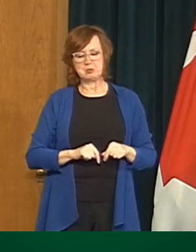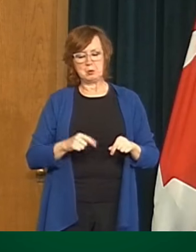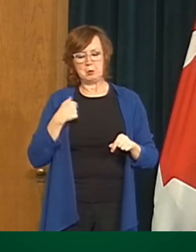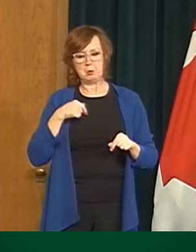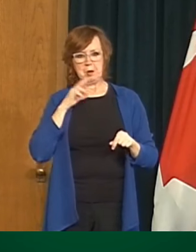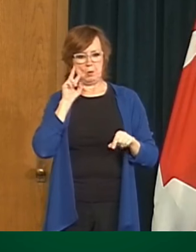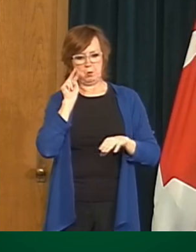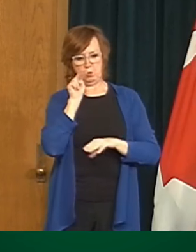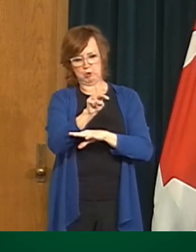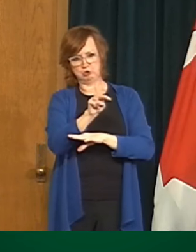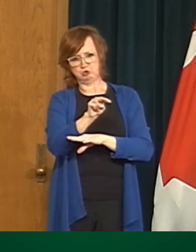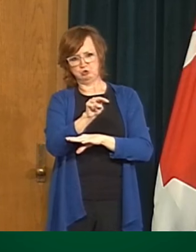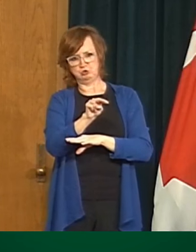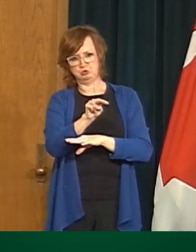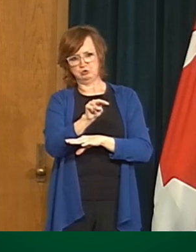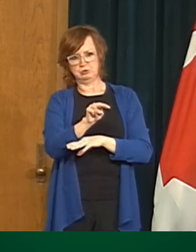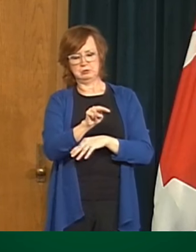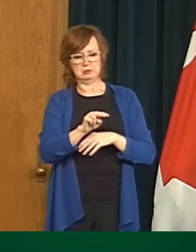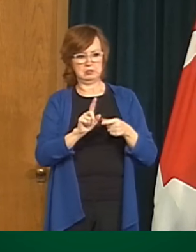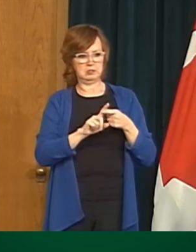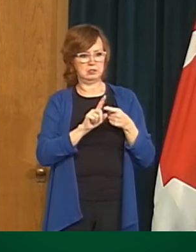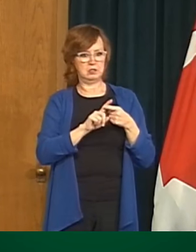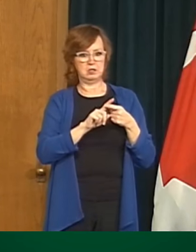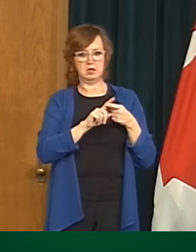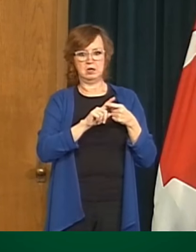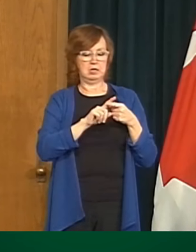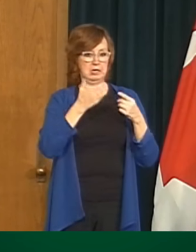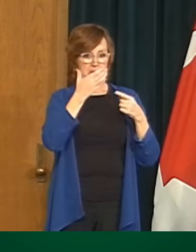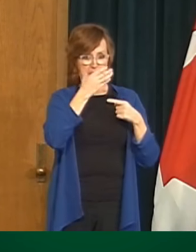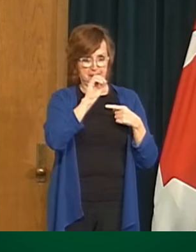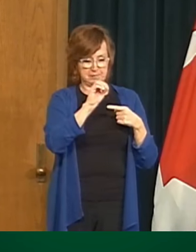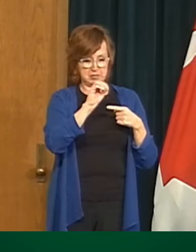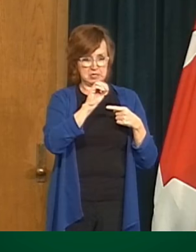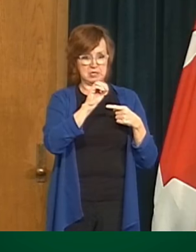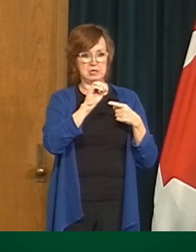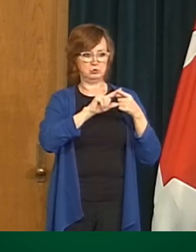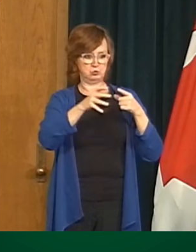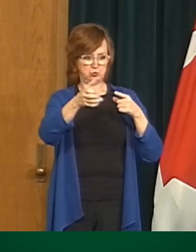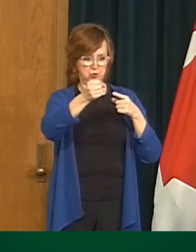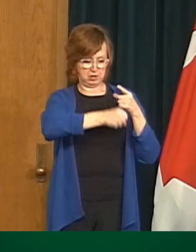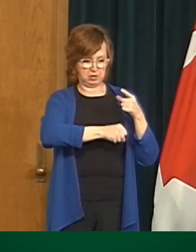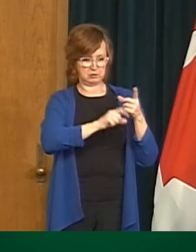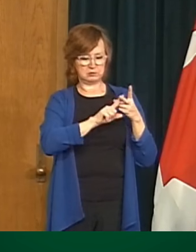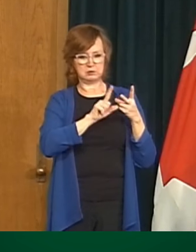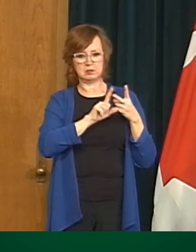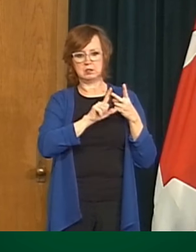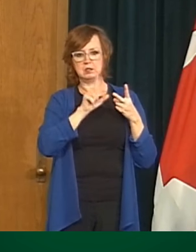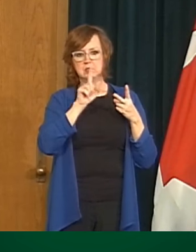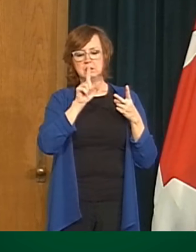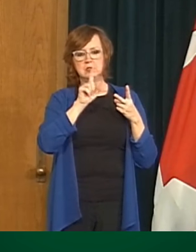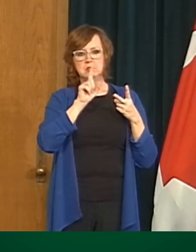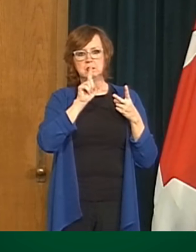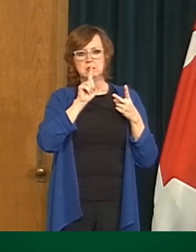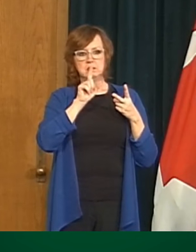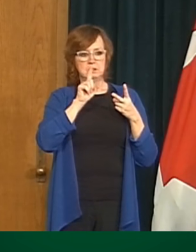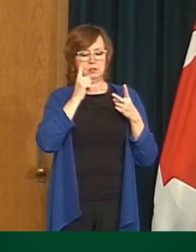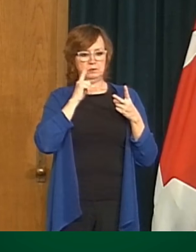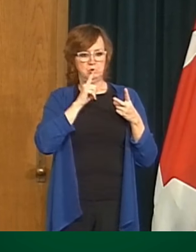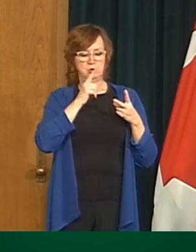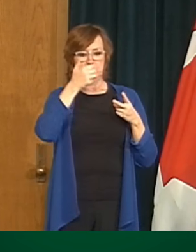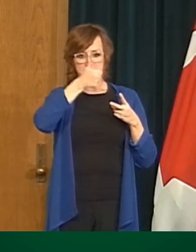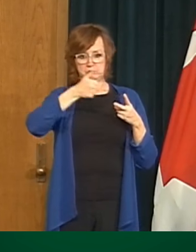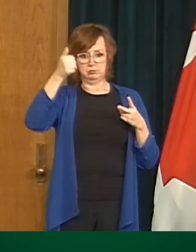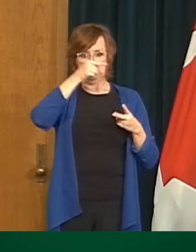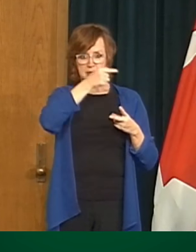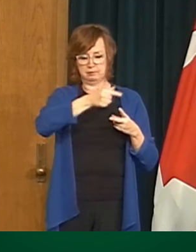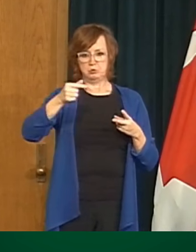eye with respect to not just the tenders, but the award of the tenders, and not just within executive government, but within the Crown sector as well, as far as